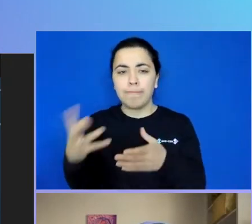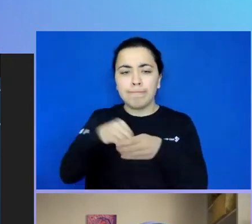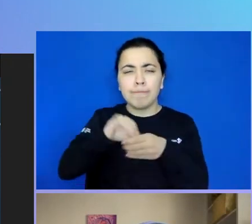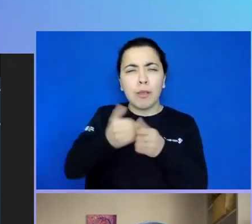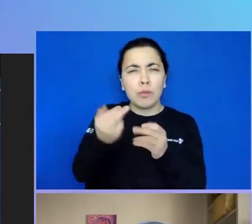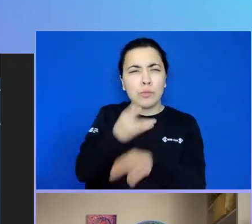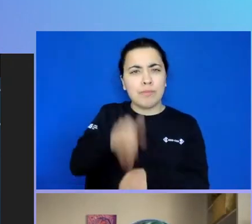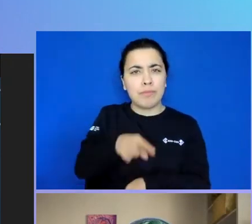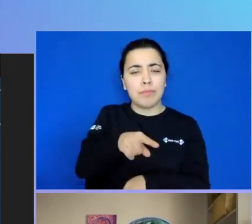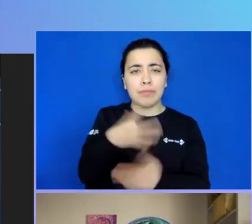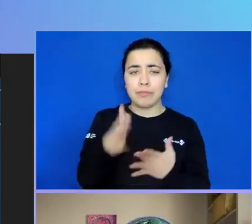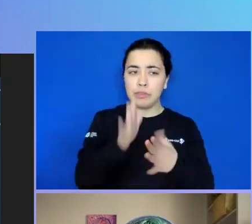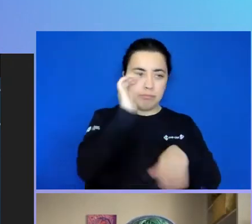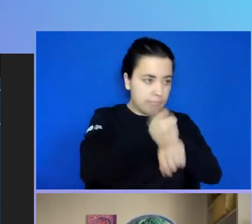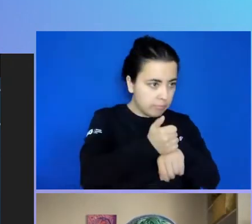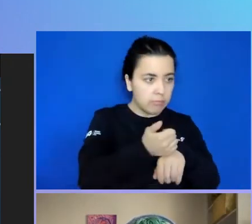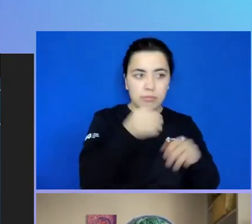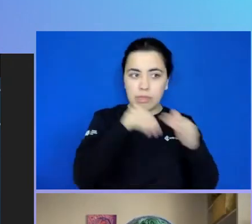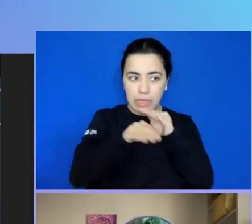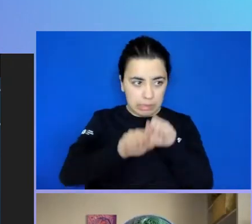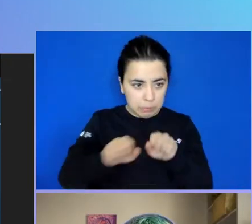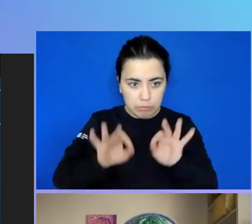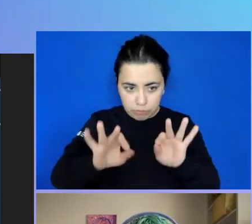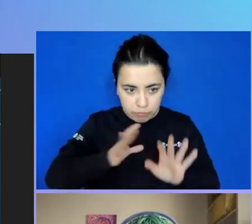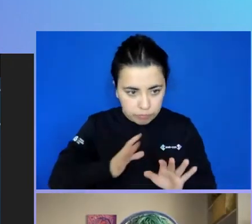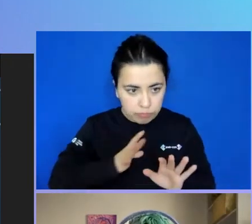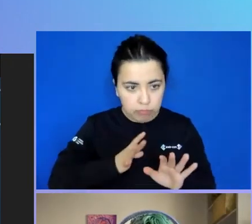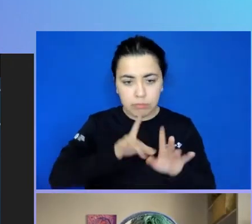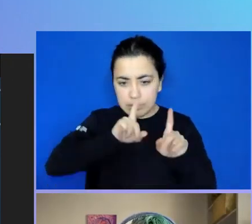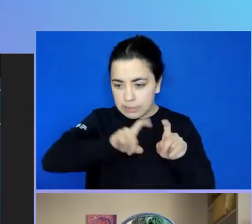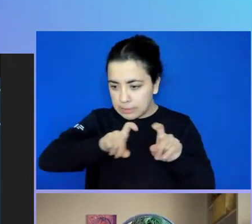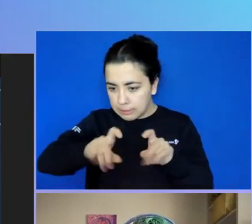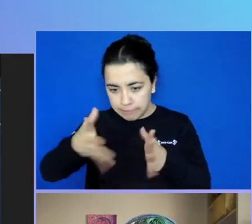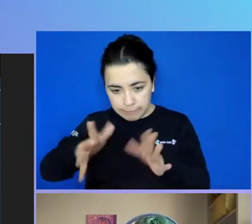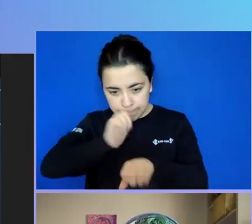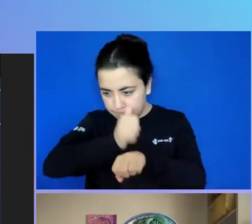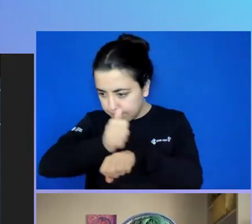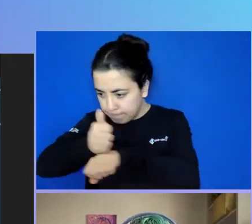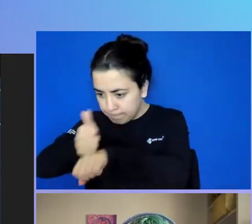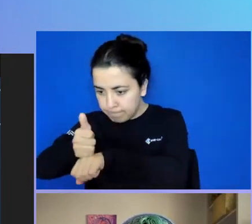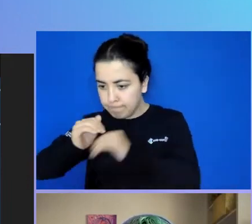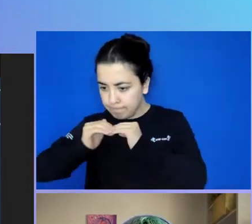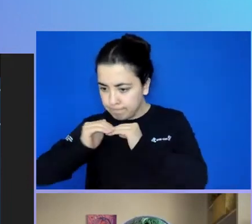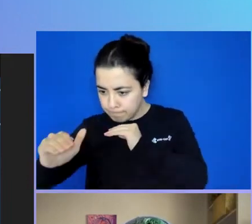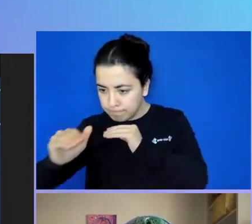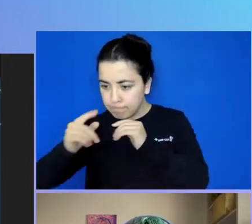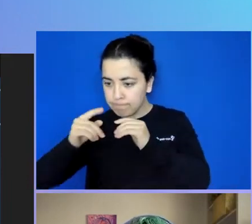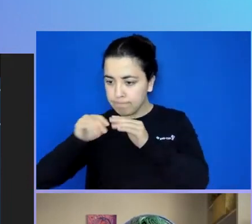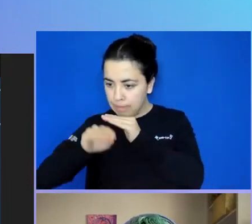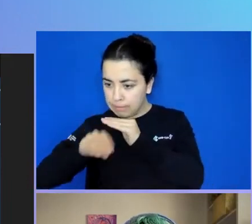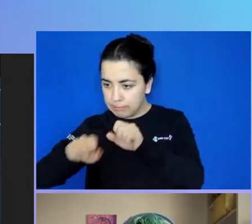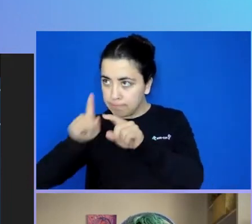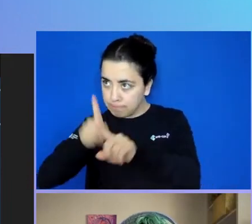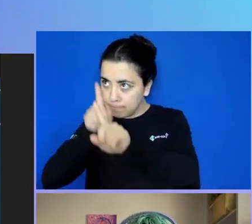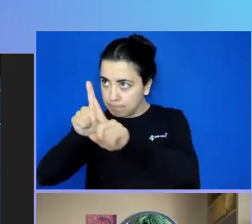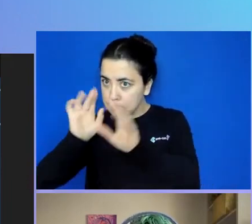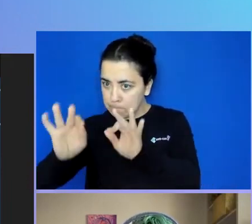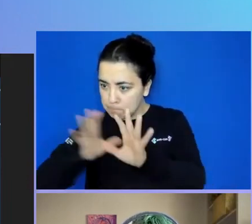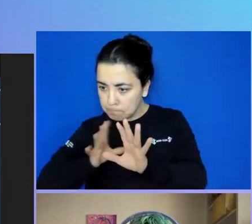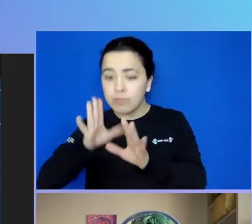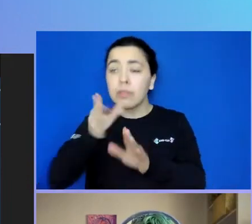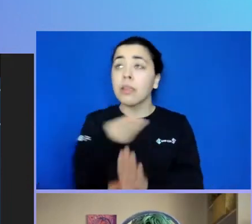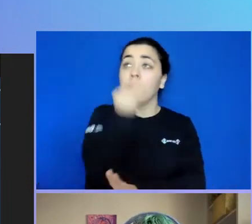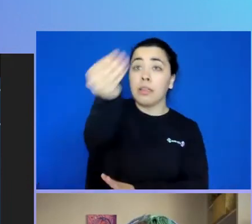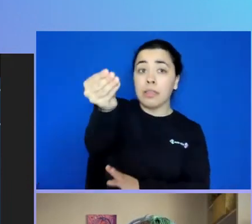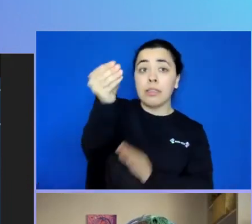library, we made sure it's accessible by default, we have a bunch of tests in place to make sure that it remains accessible, and now we're going to give it to our developers